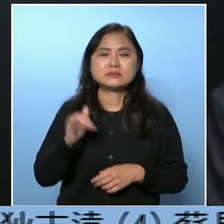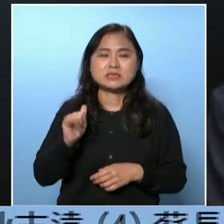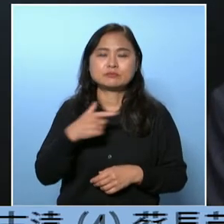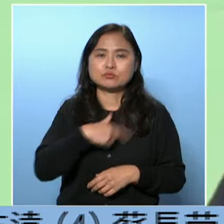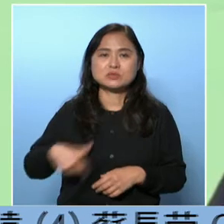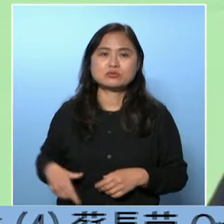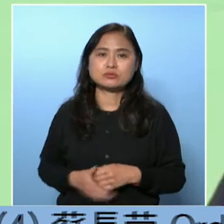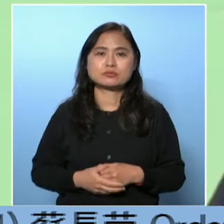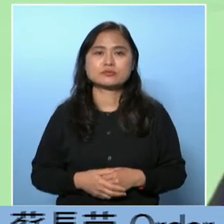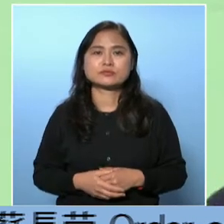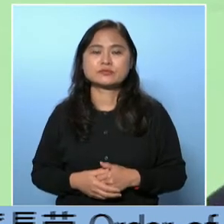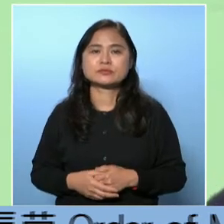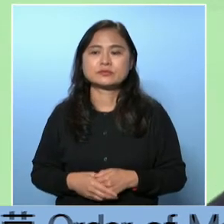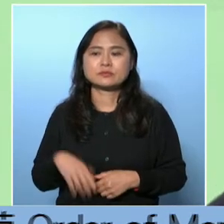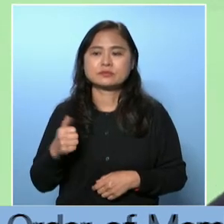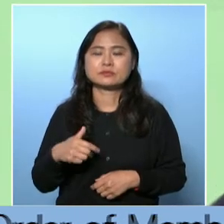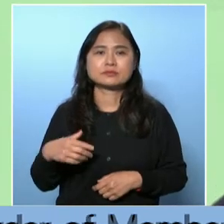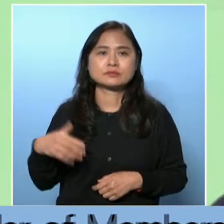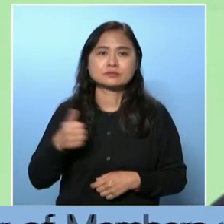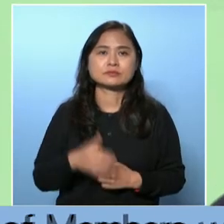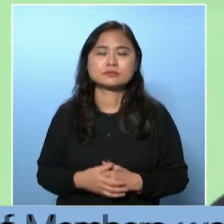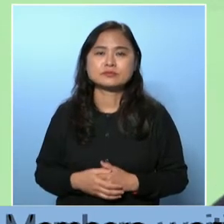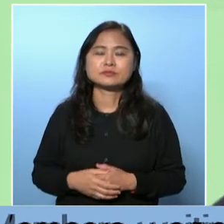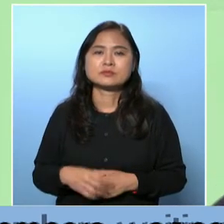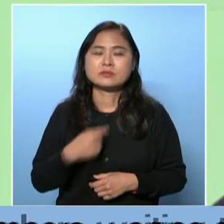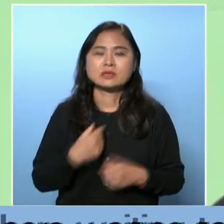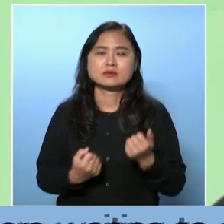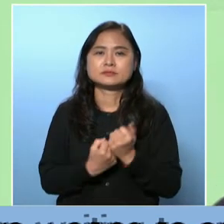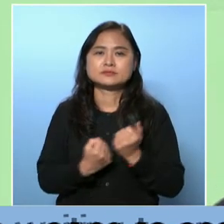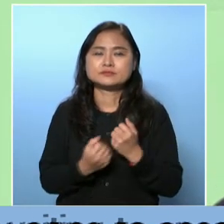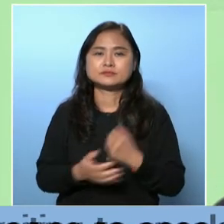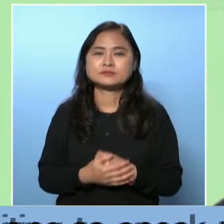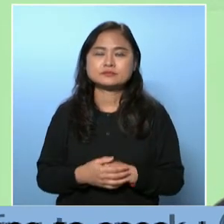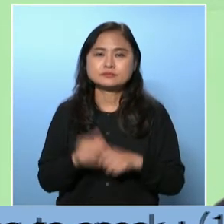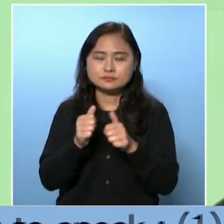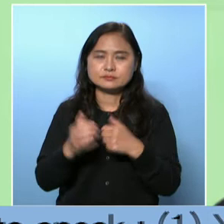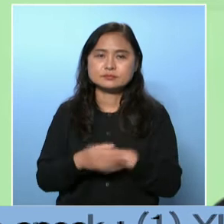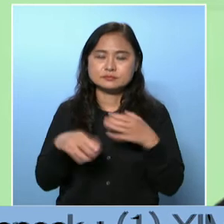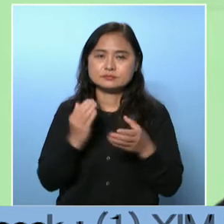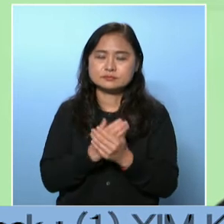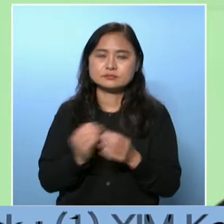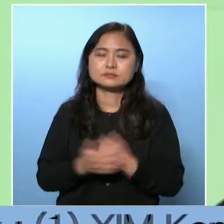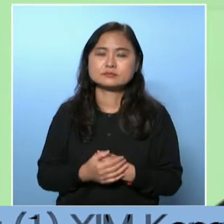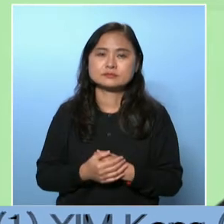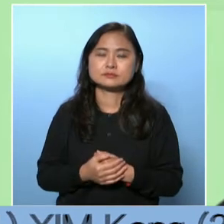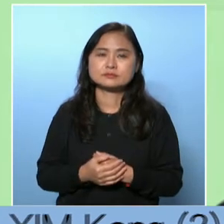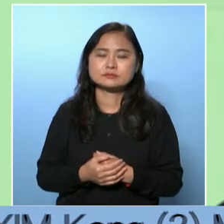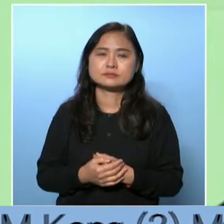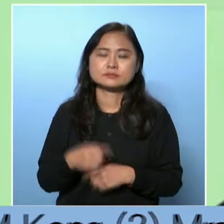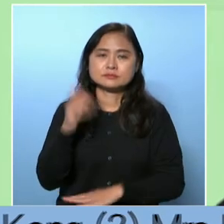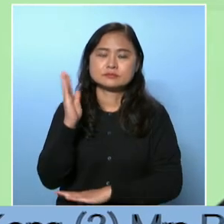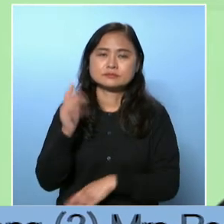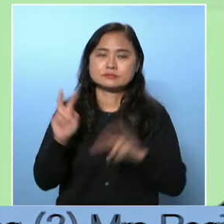health and well-being. Mr. Yim Kong. Thank you, Mr. President.